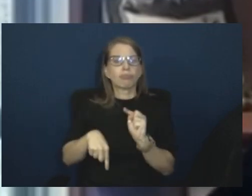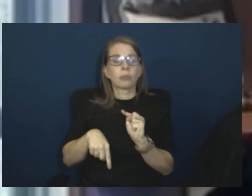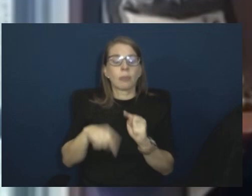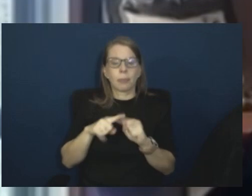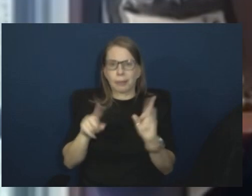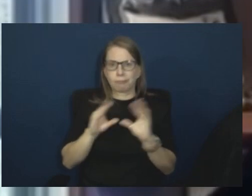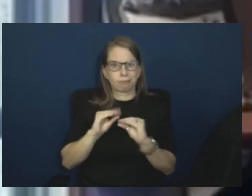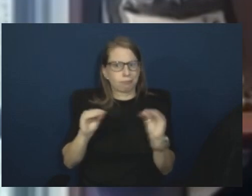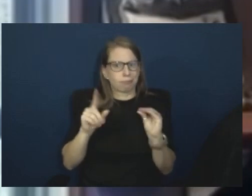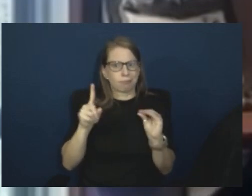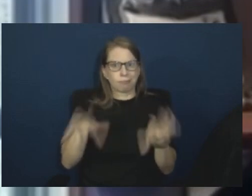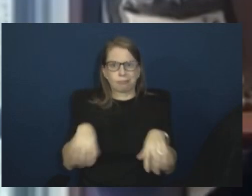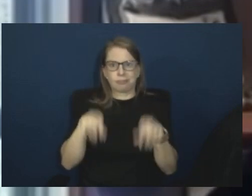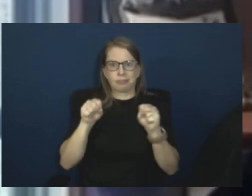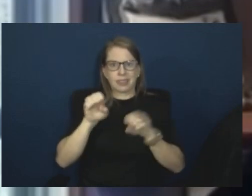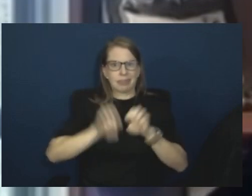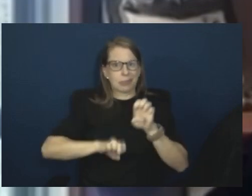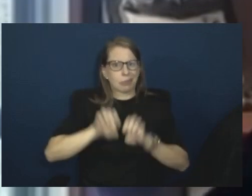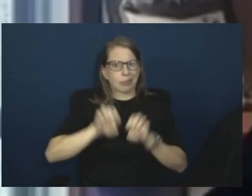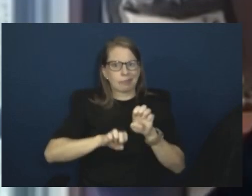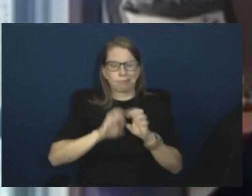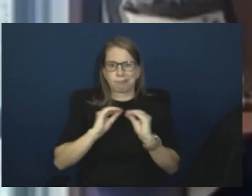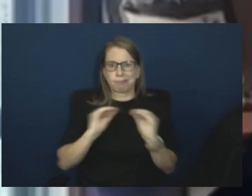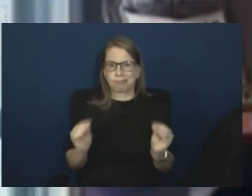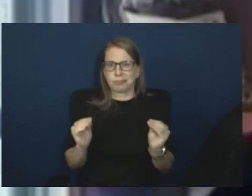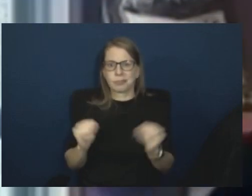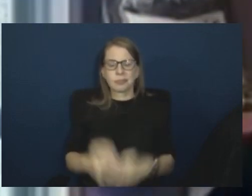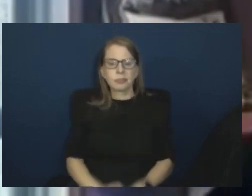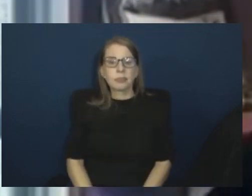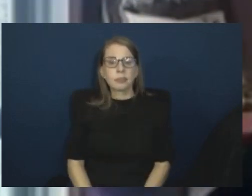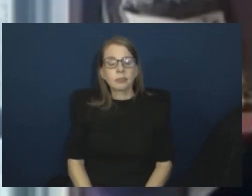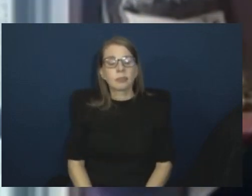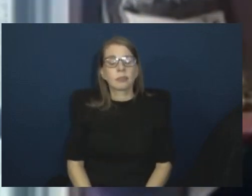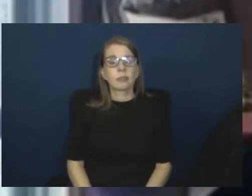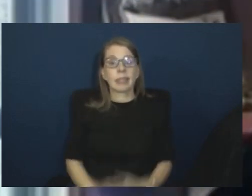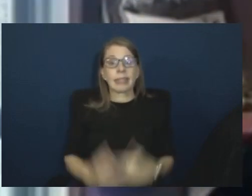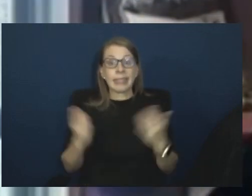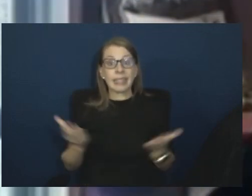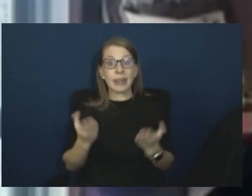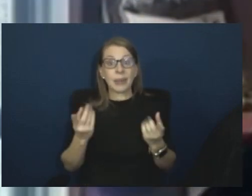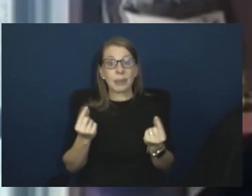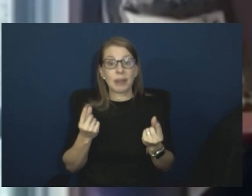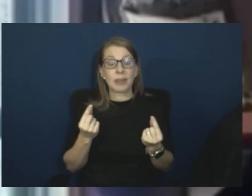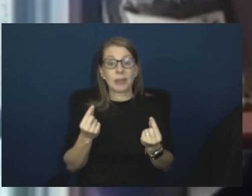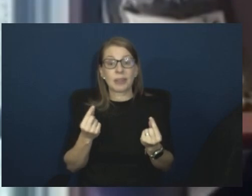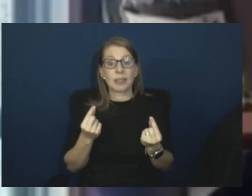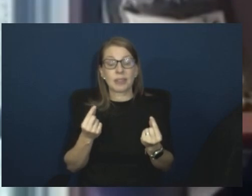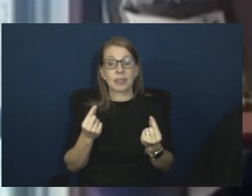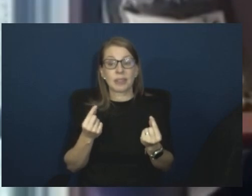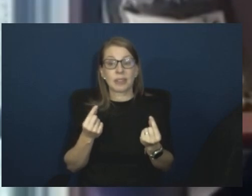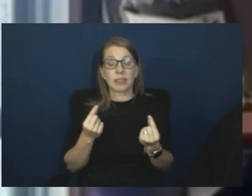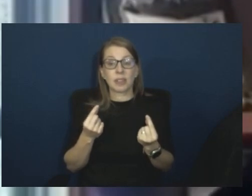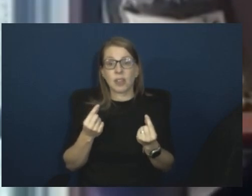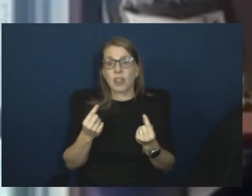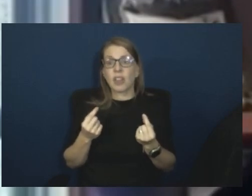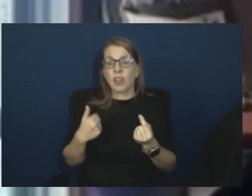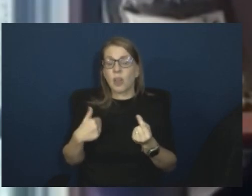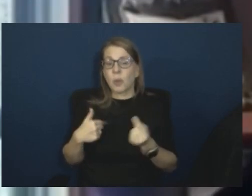done any experiments. So what we did here, we rear various species of